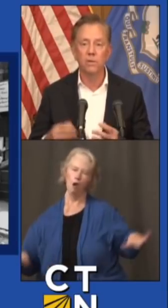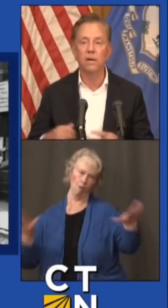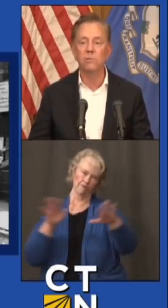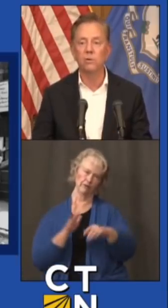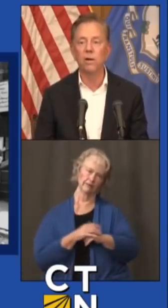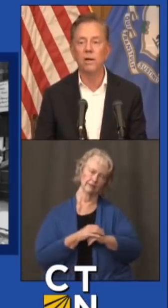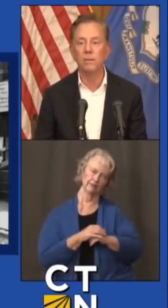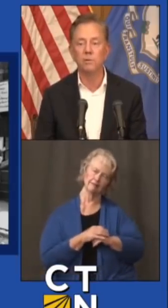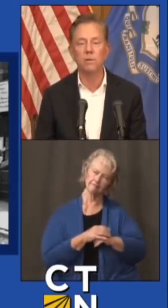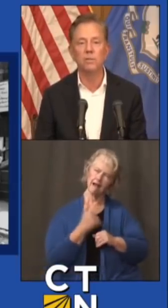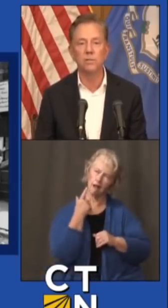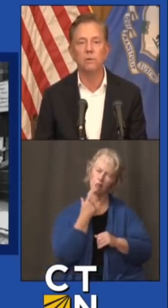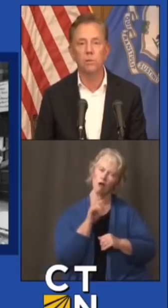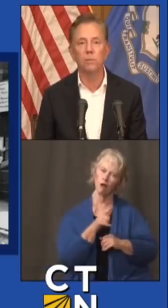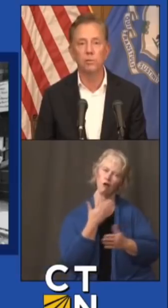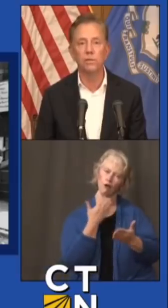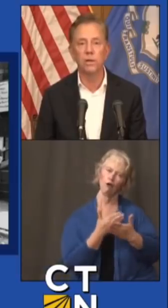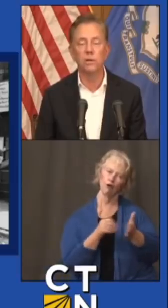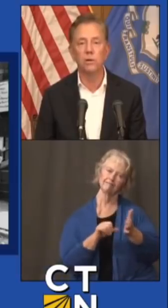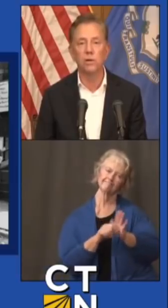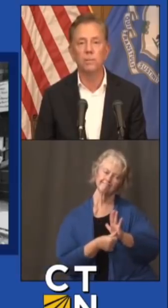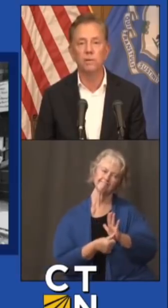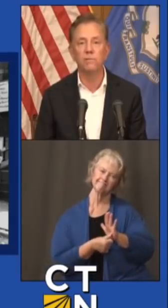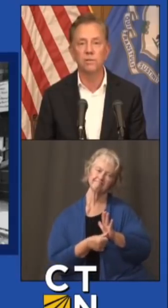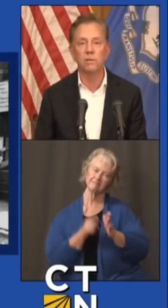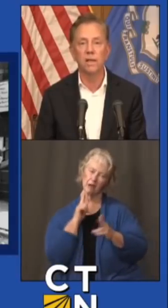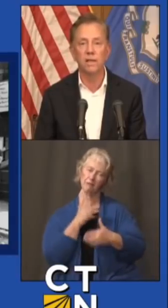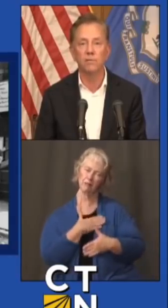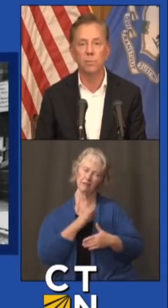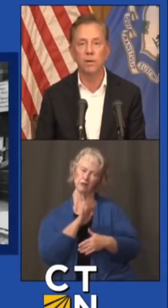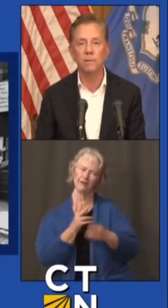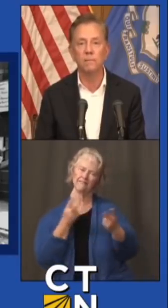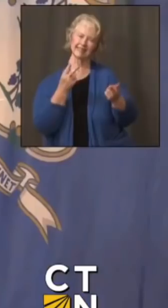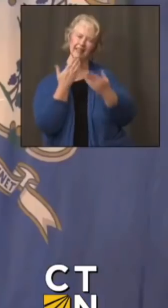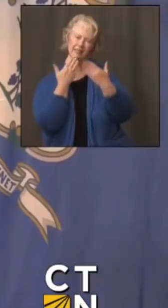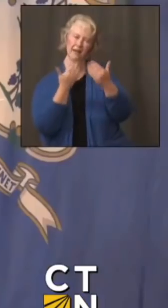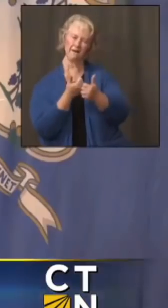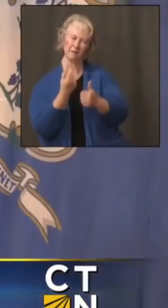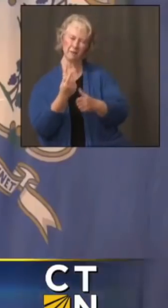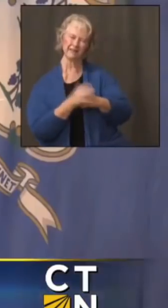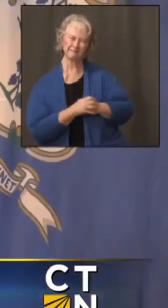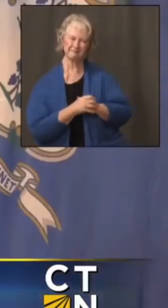state. I thought that was a great observation. I really appreciated her coming to visit. Thank you, everybody.